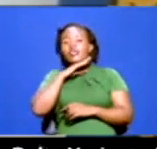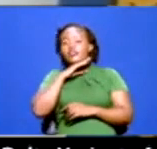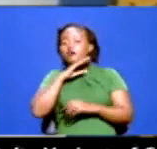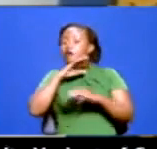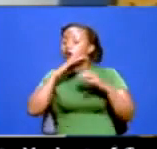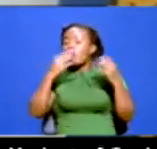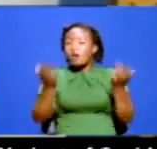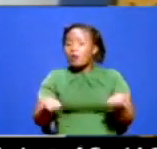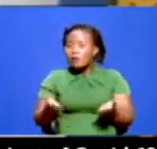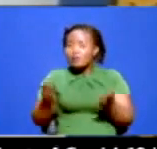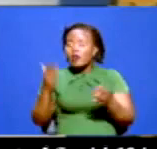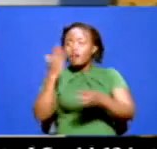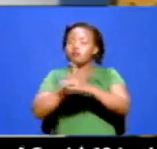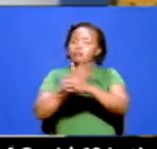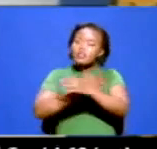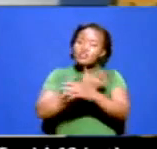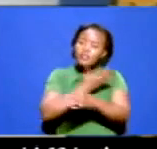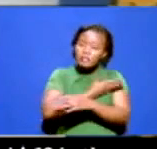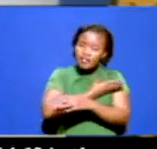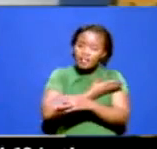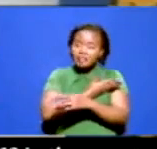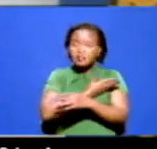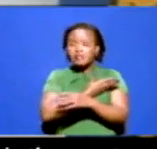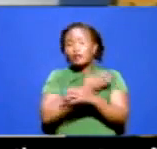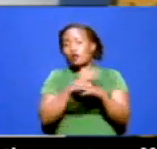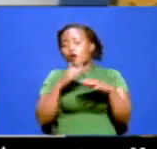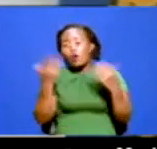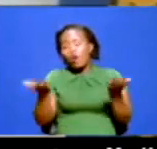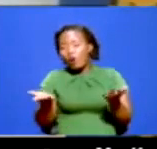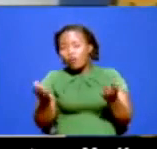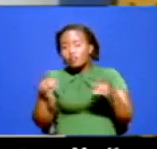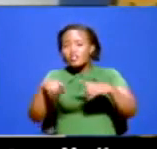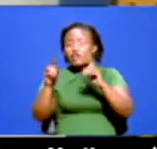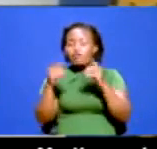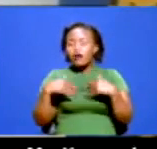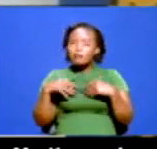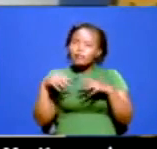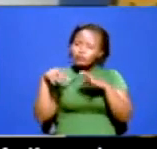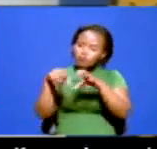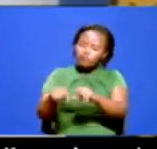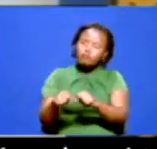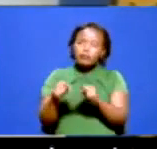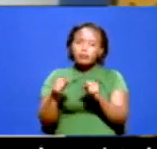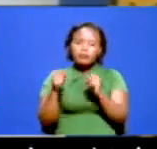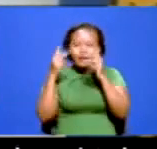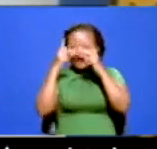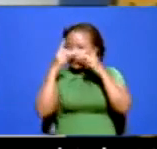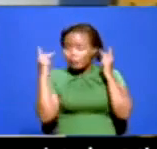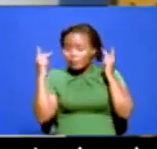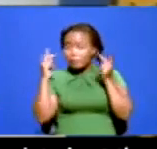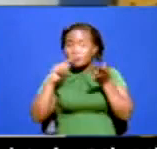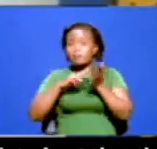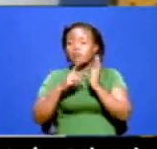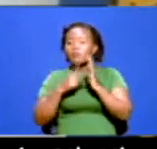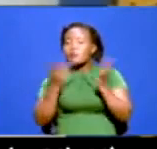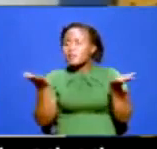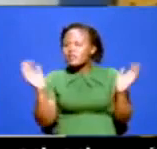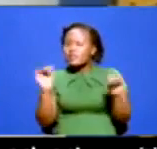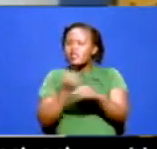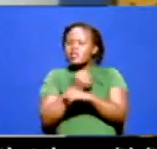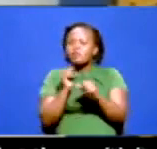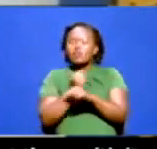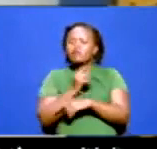they've been injured, okay, or they've been taken captive. And therefore you cannot be very sure to